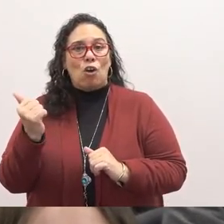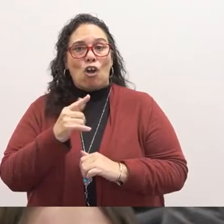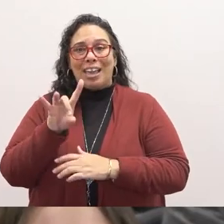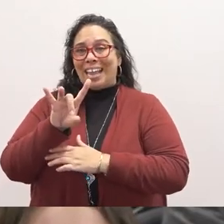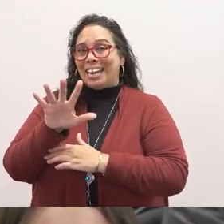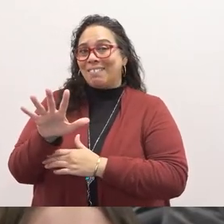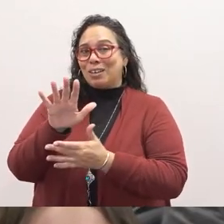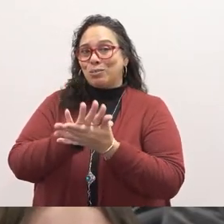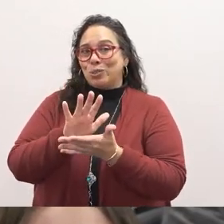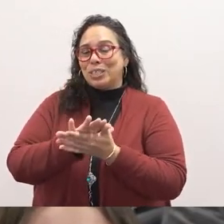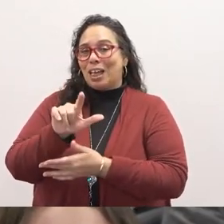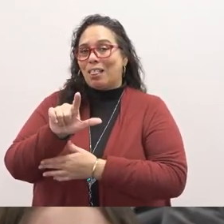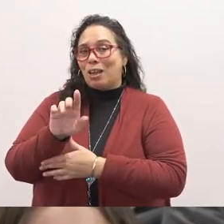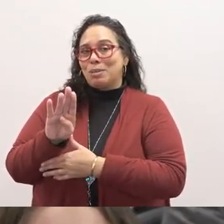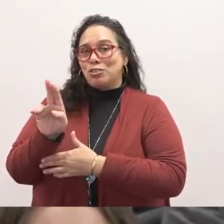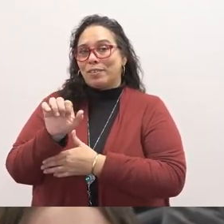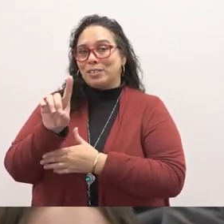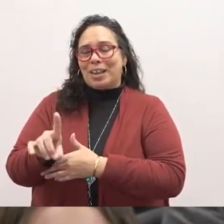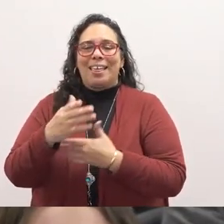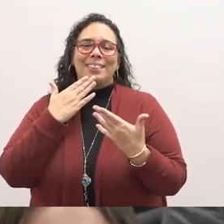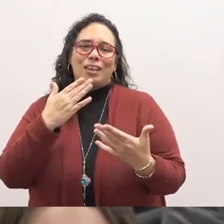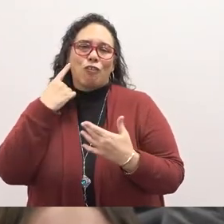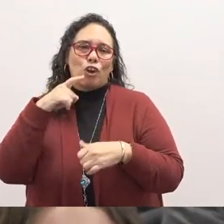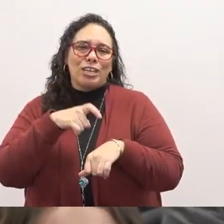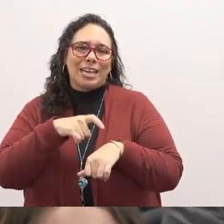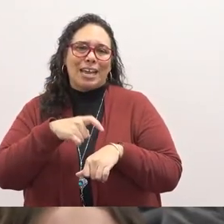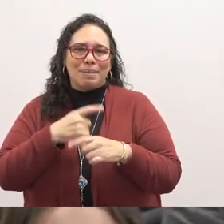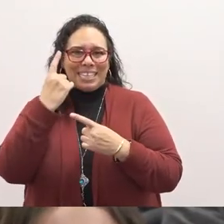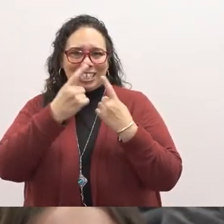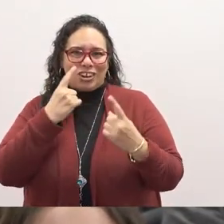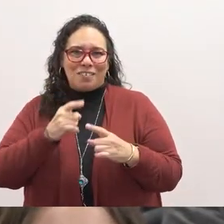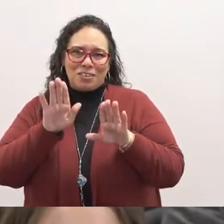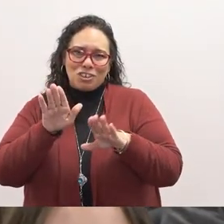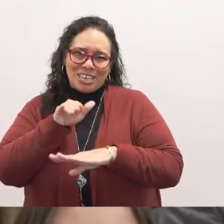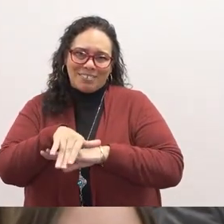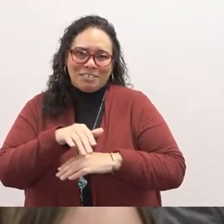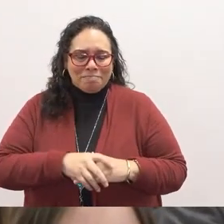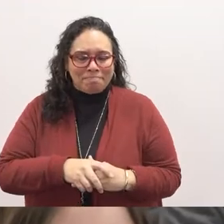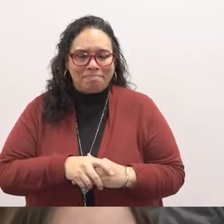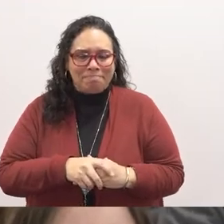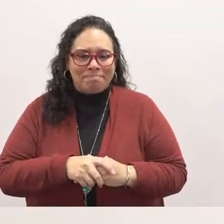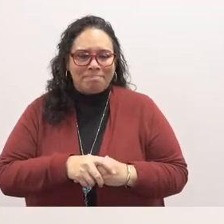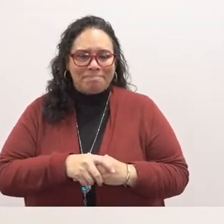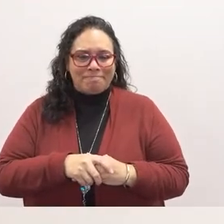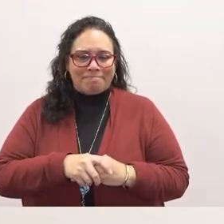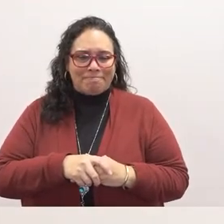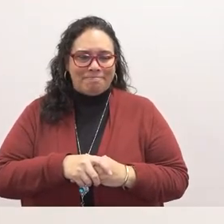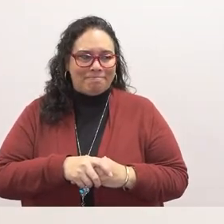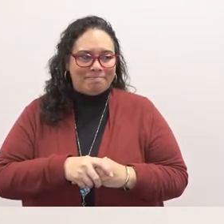Long Beach Unified. Thank you so much for your time and your consideration. Have a good evening.